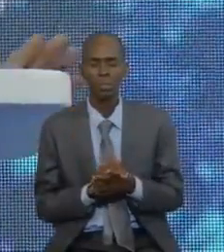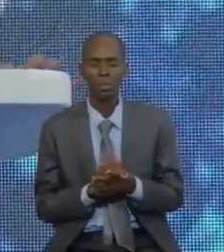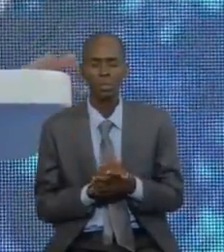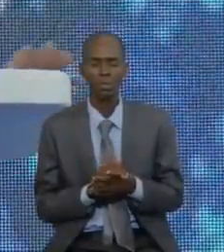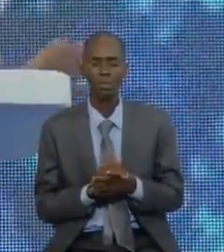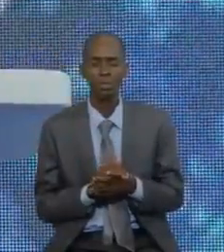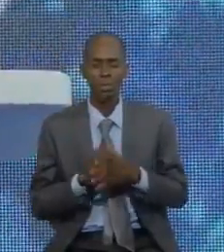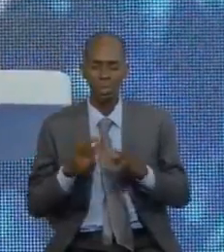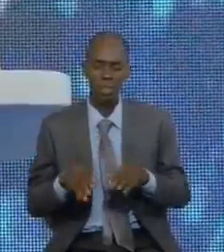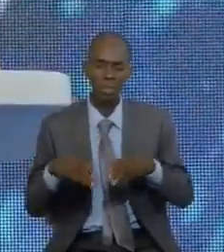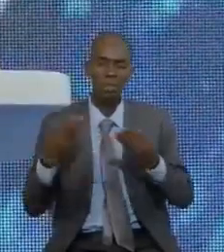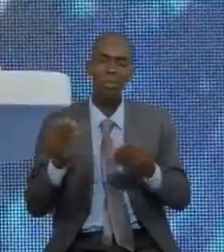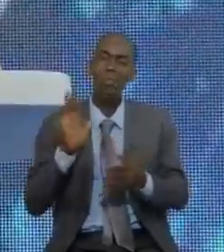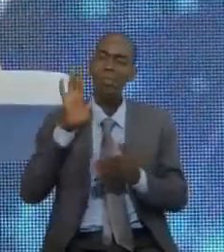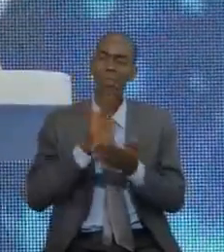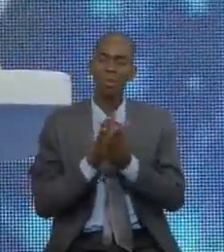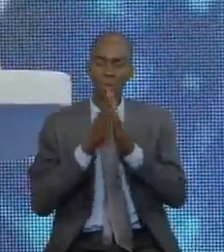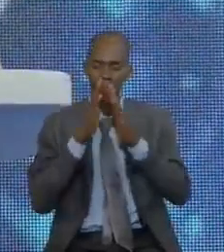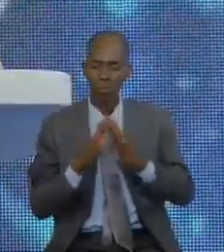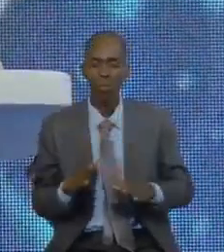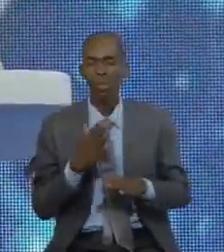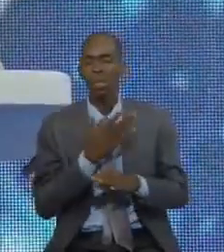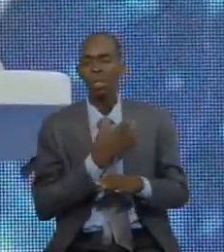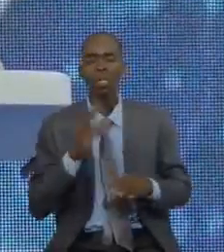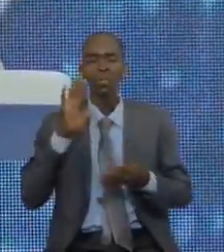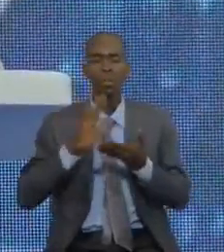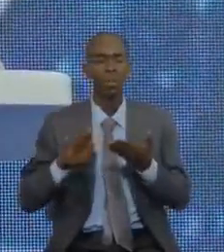Grant your peace and your pardon to everyone.